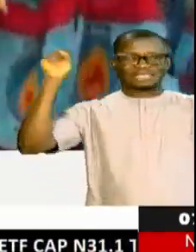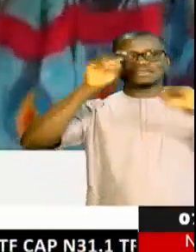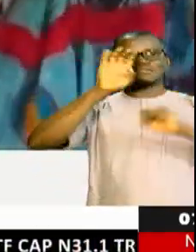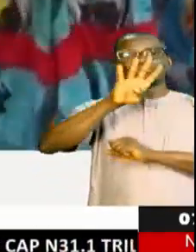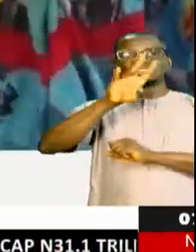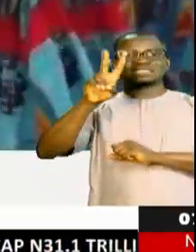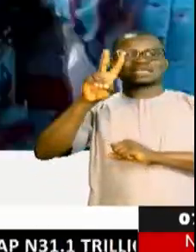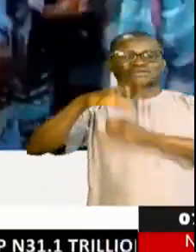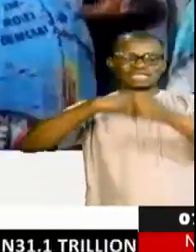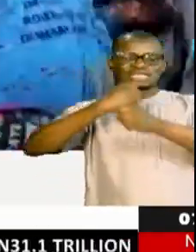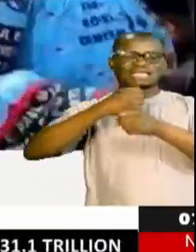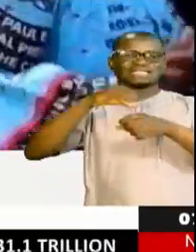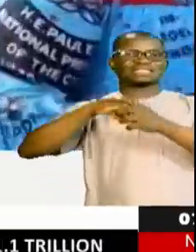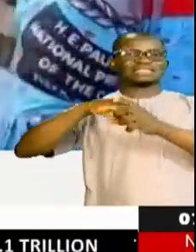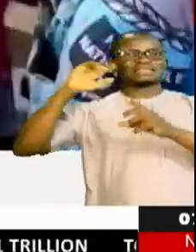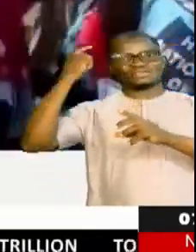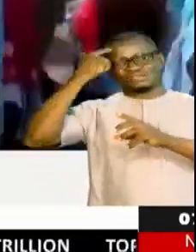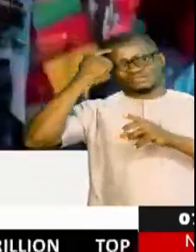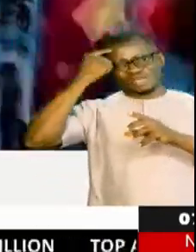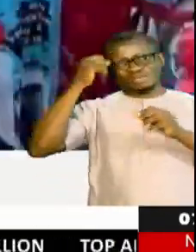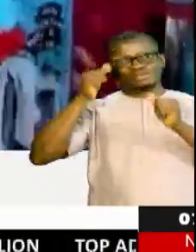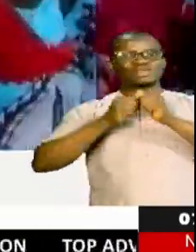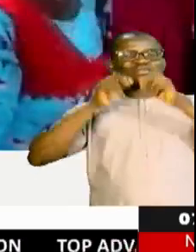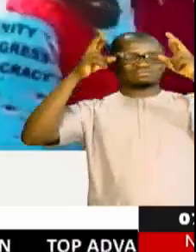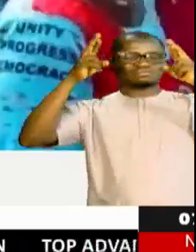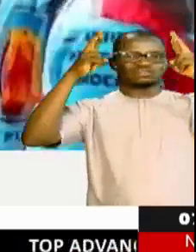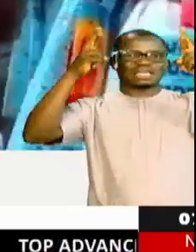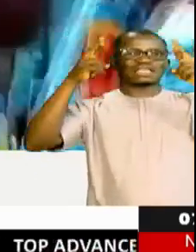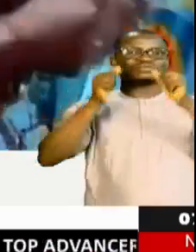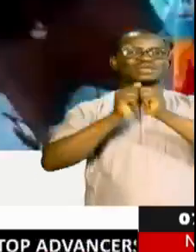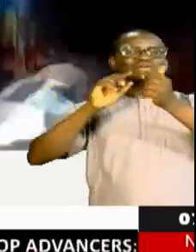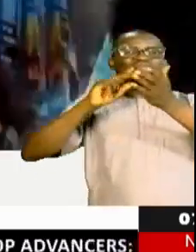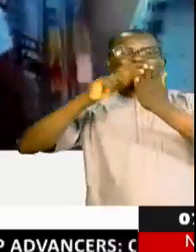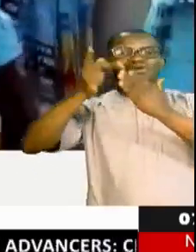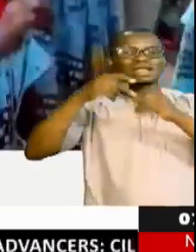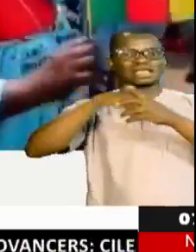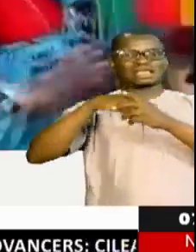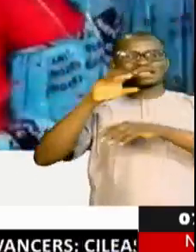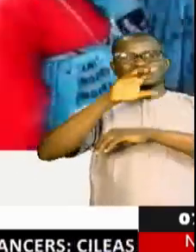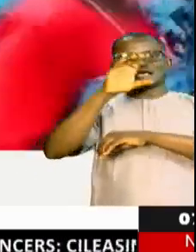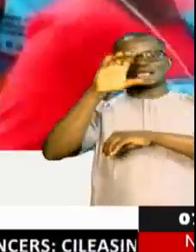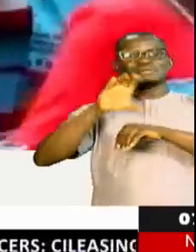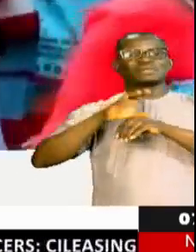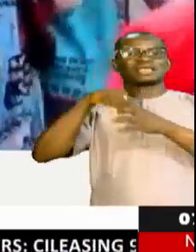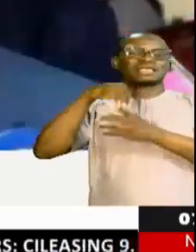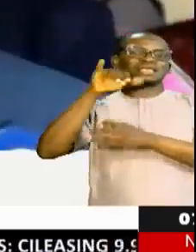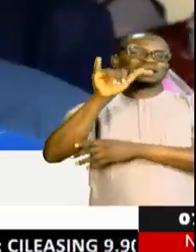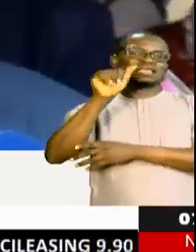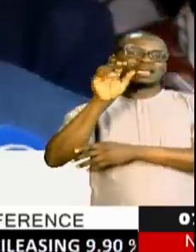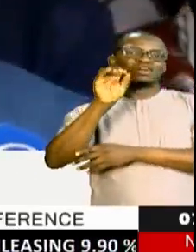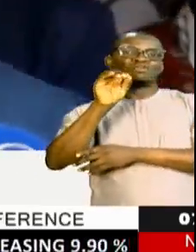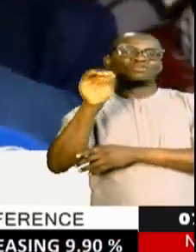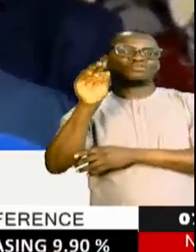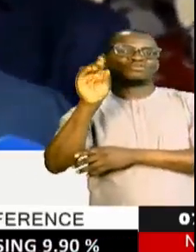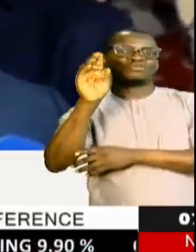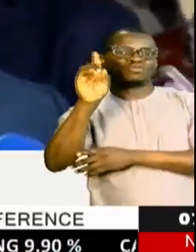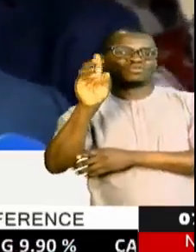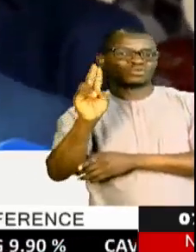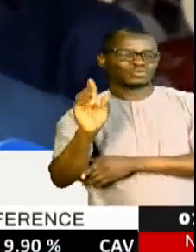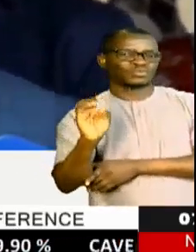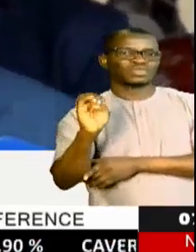42nd years in power with rallies and events in the capital Yaoundé, Cameroon People's Democratic